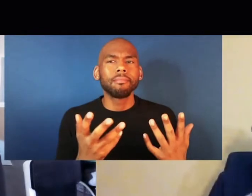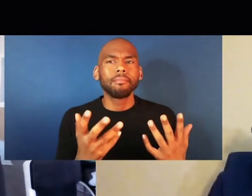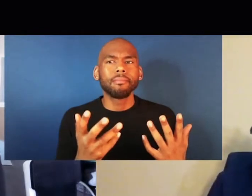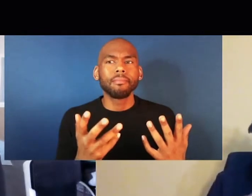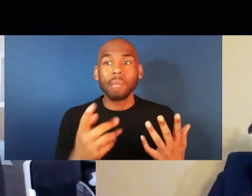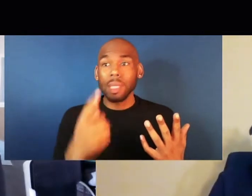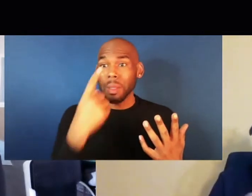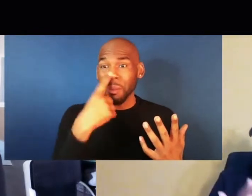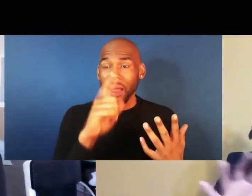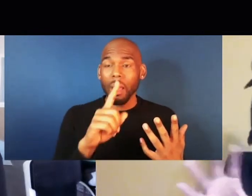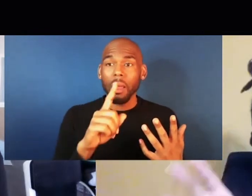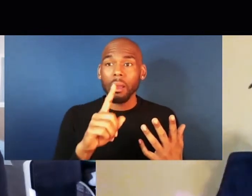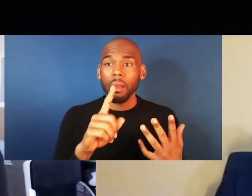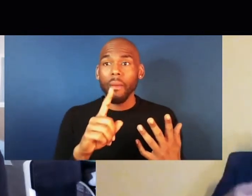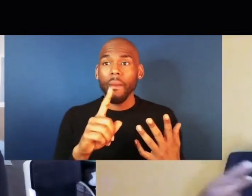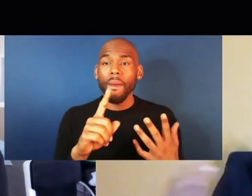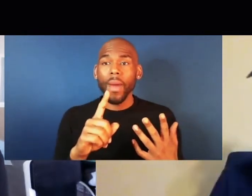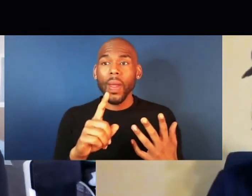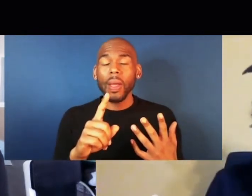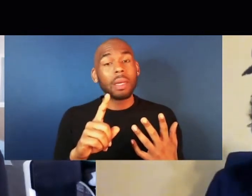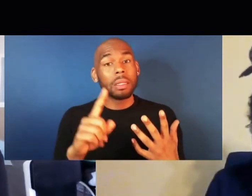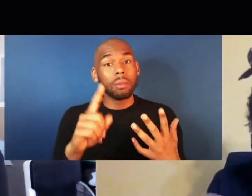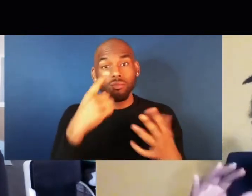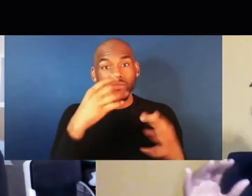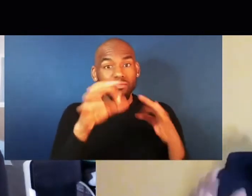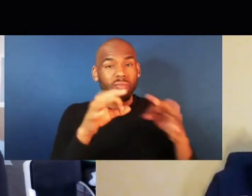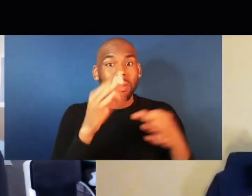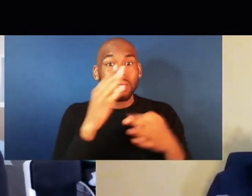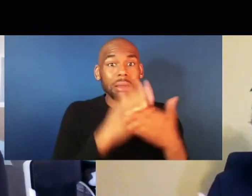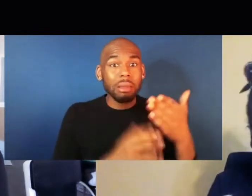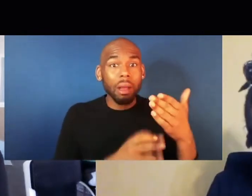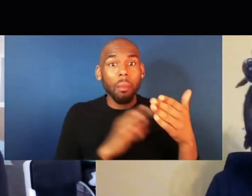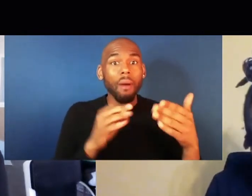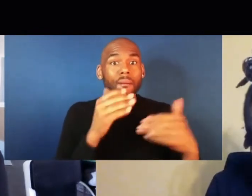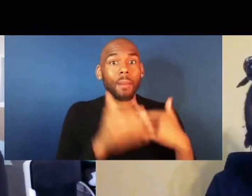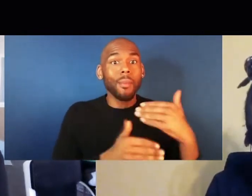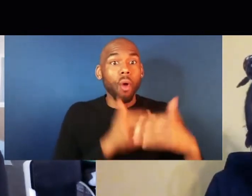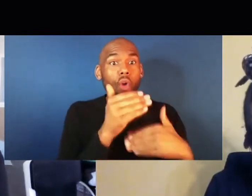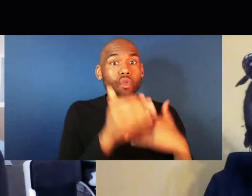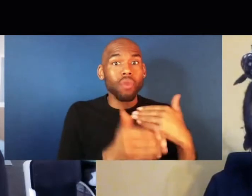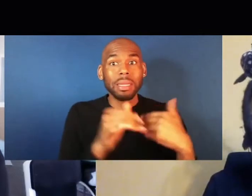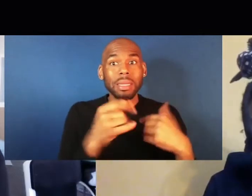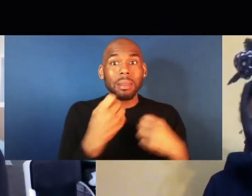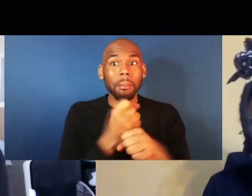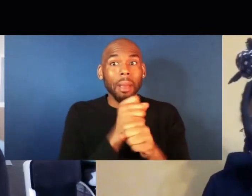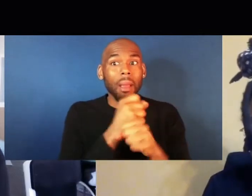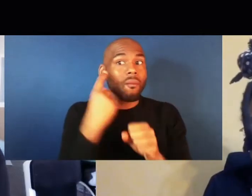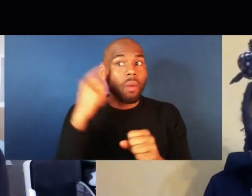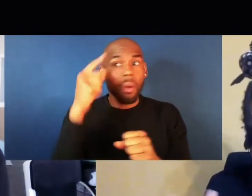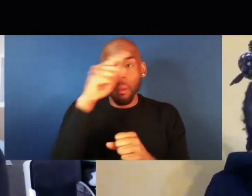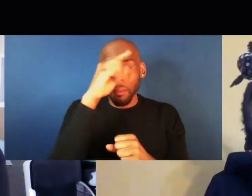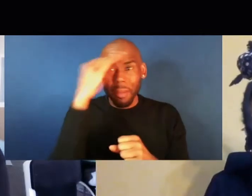could you talk about some of the progress that has been made for Black people with